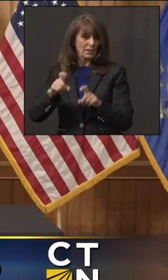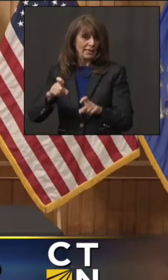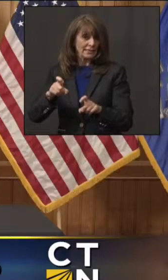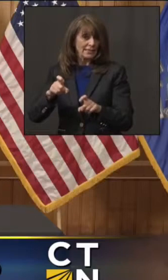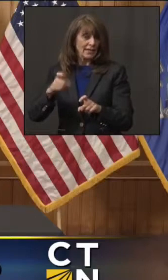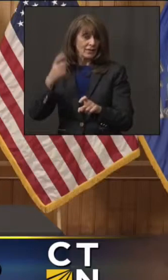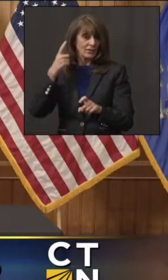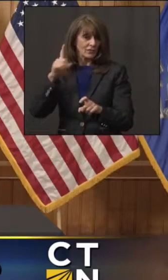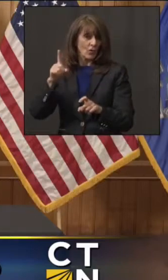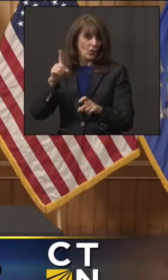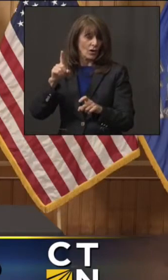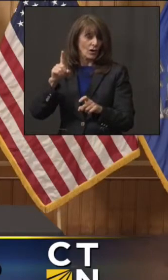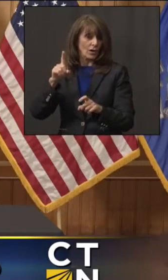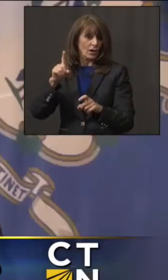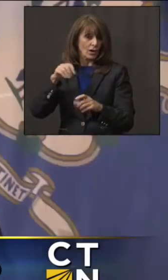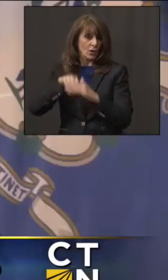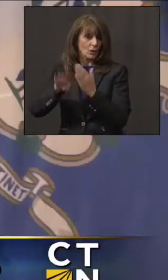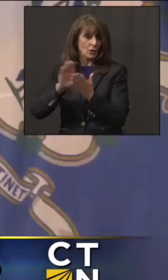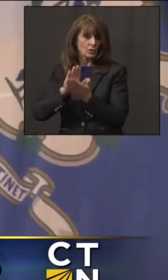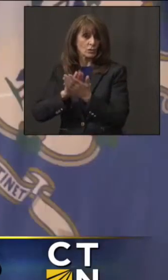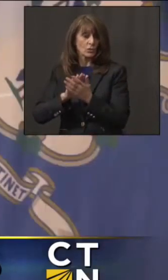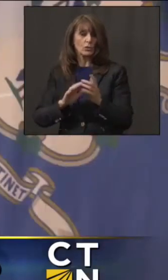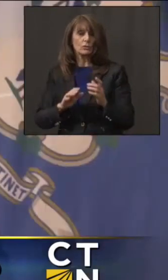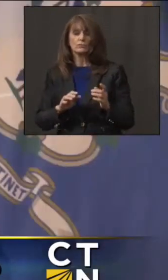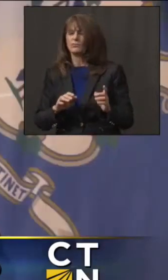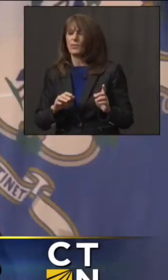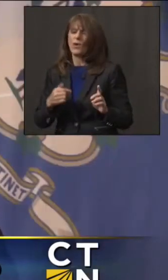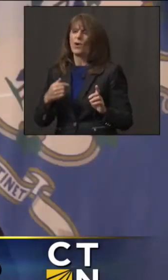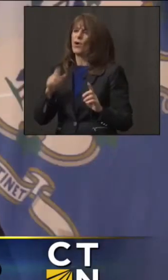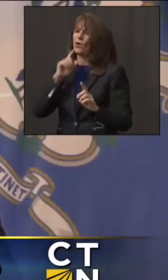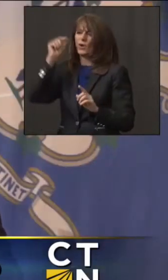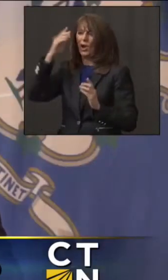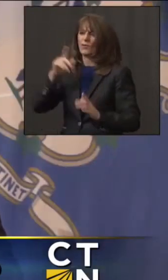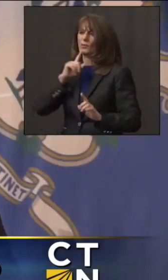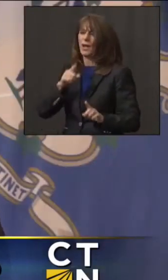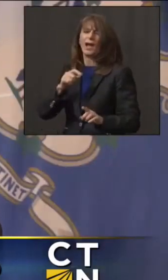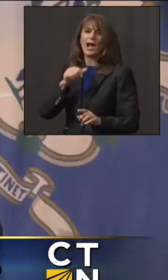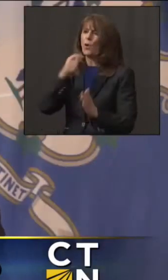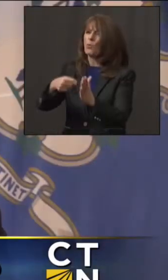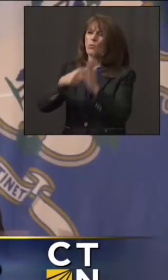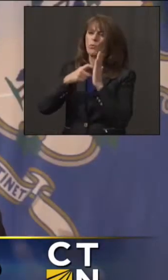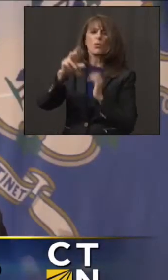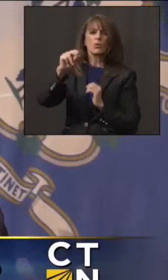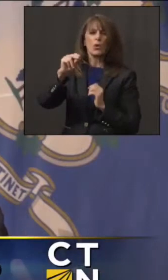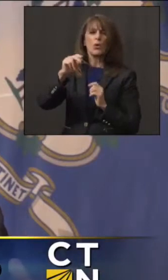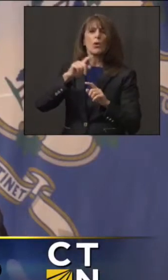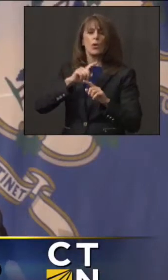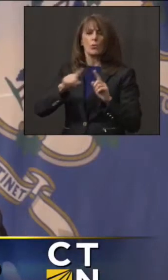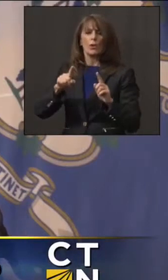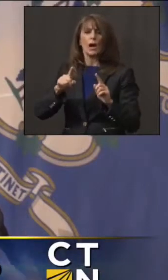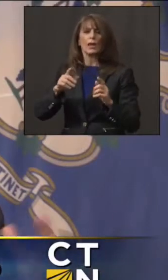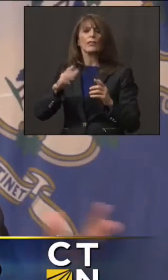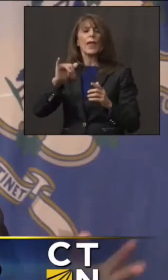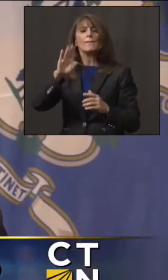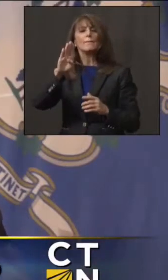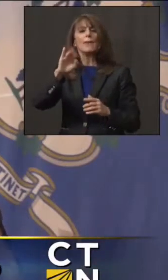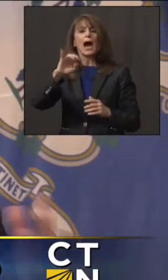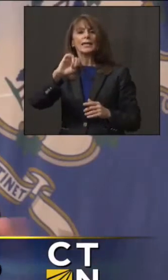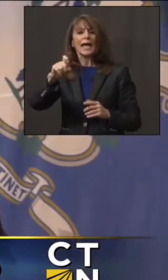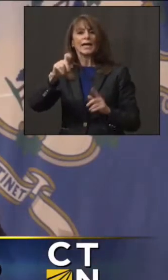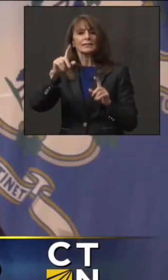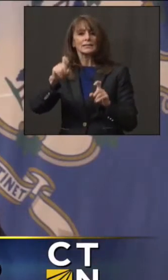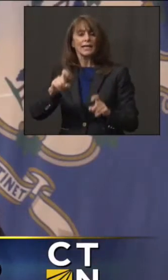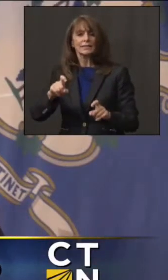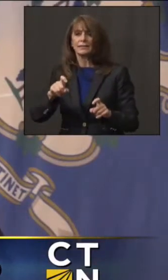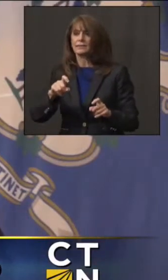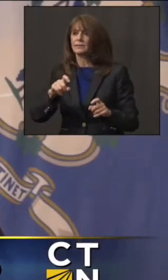Connecticut? Well, not on a mandatory basis, Emily, but I would say we're moving a lot of the Binax testing, tens